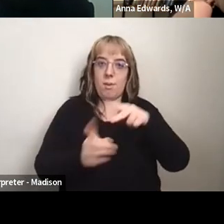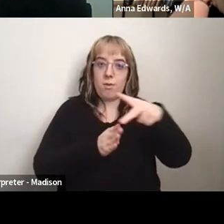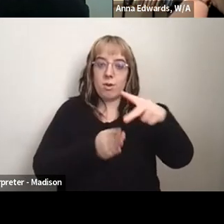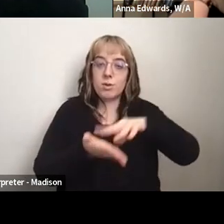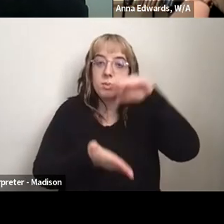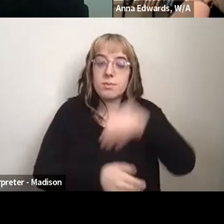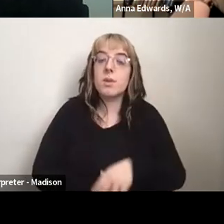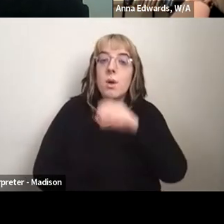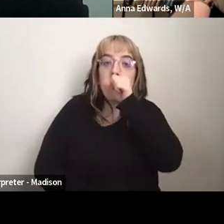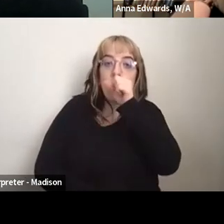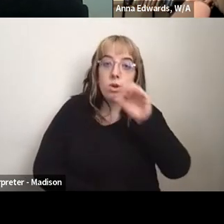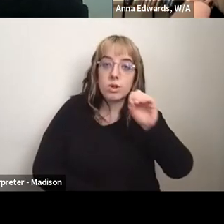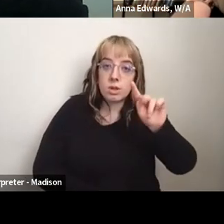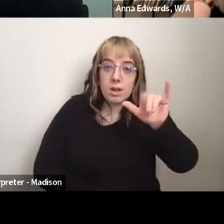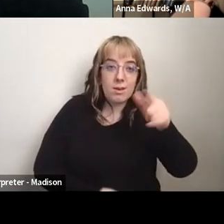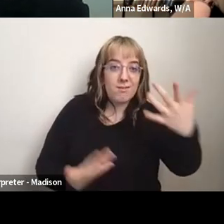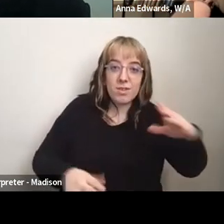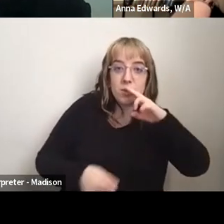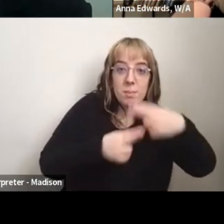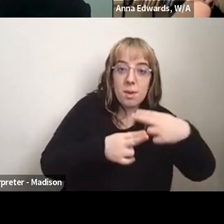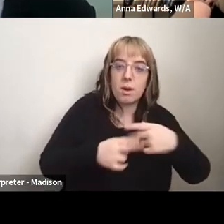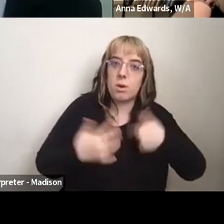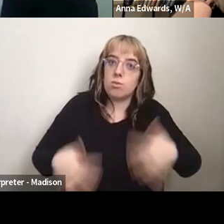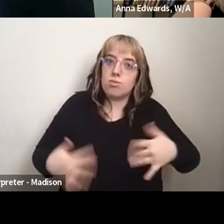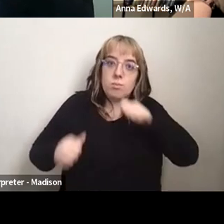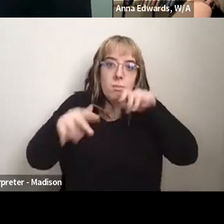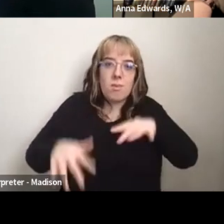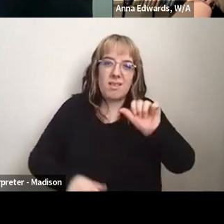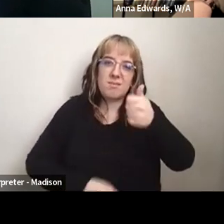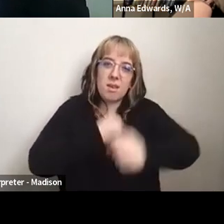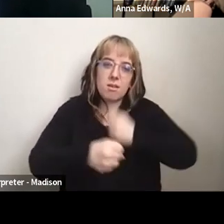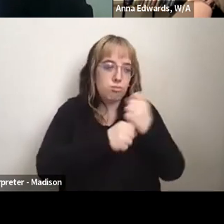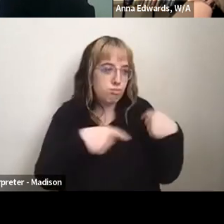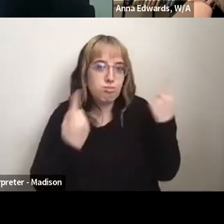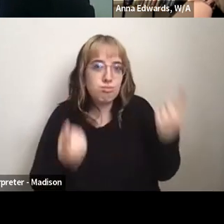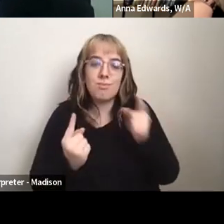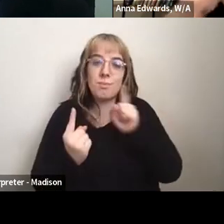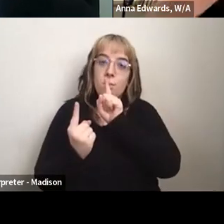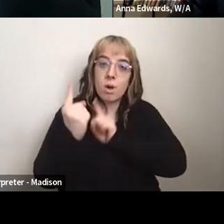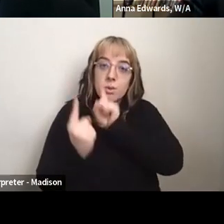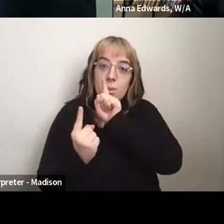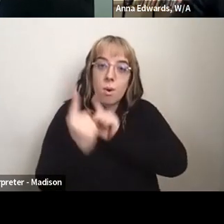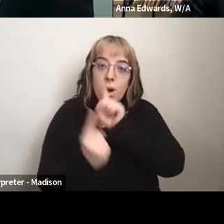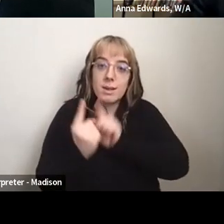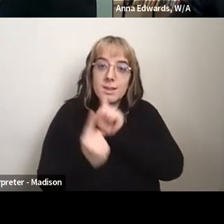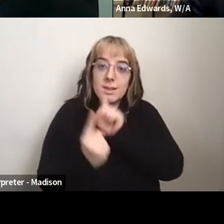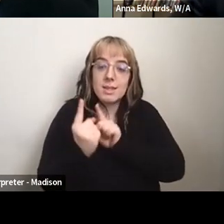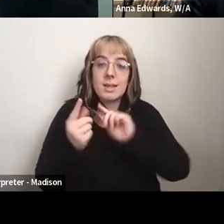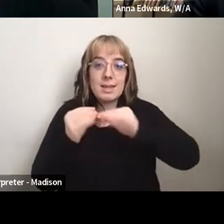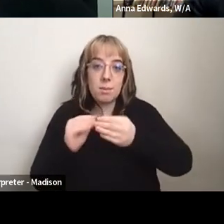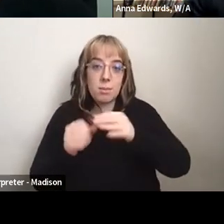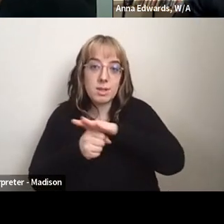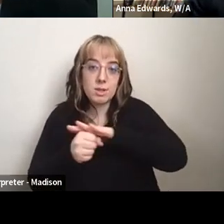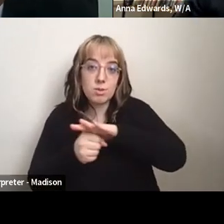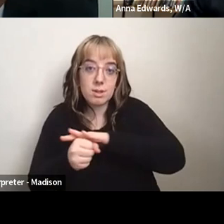Orange County, like you said, Anna, we have been blessed for about 10 years to be a one-to-one digit district.